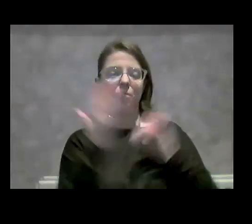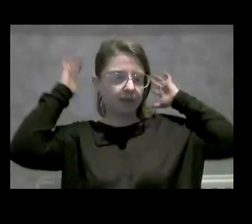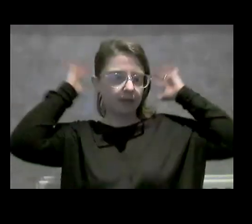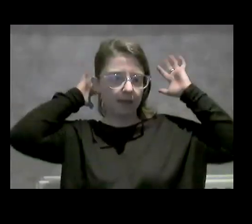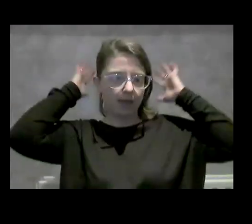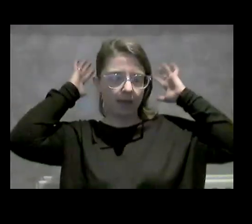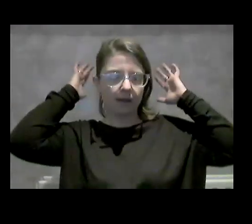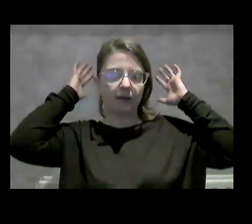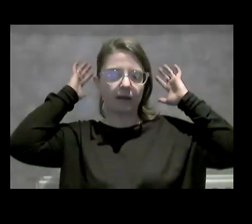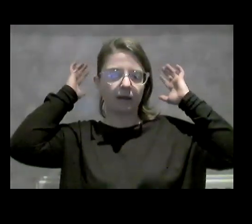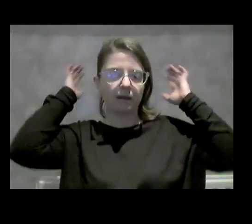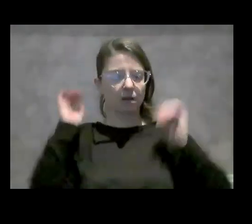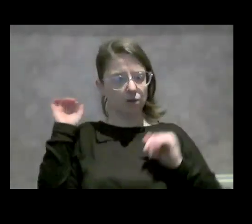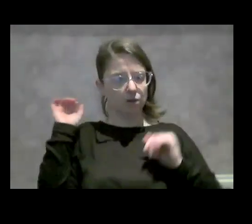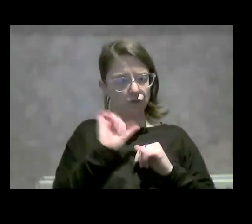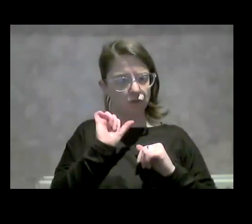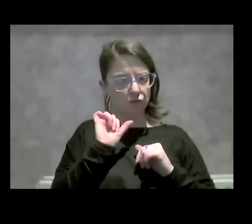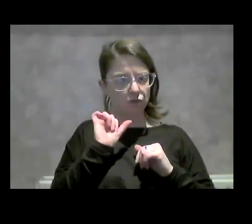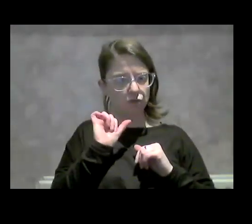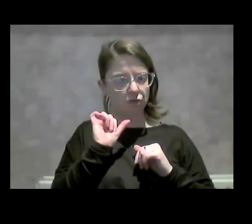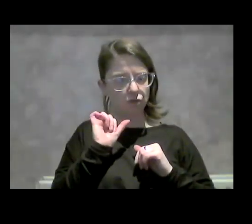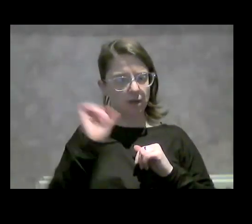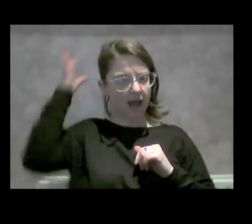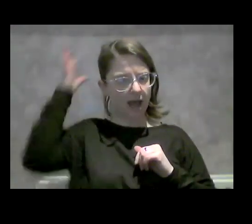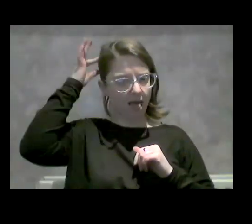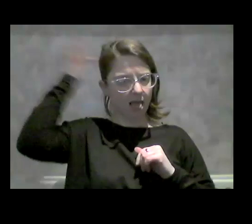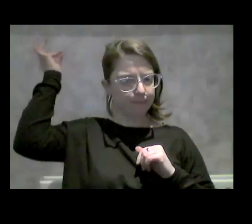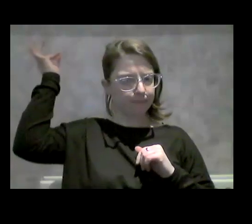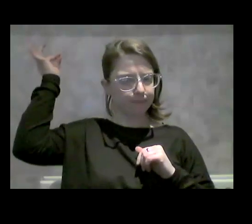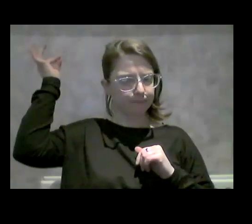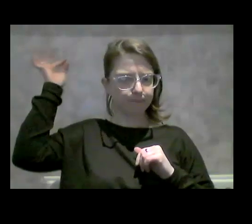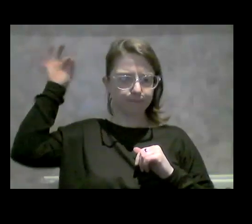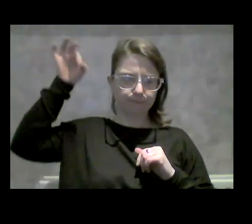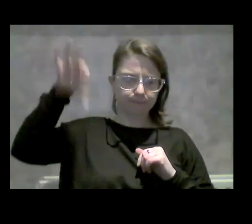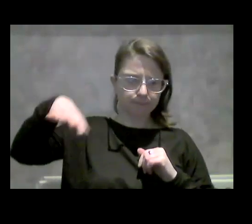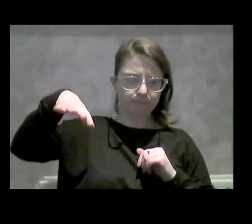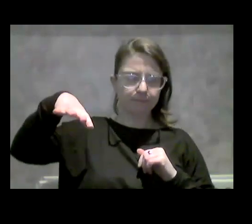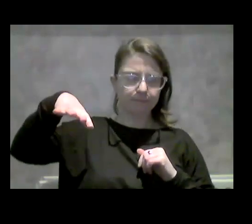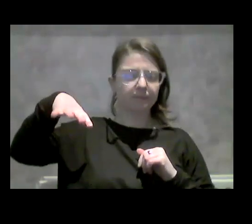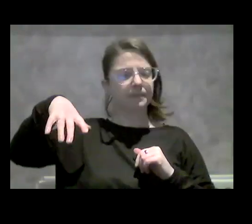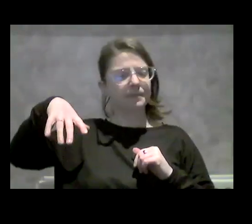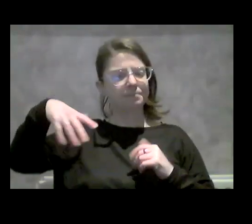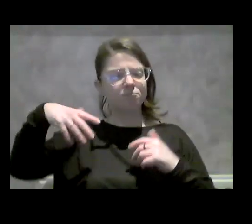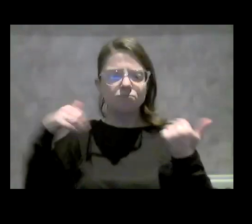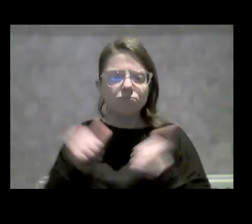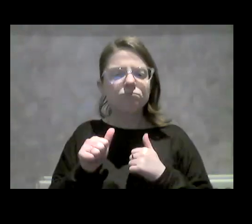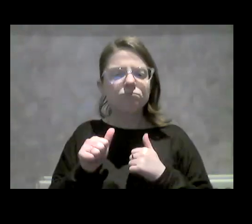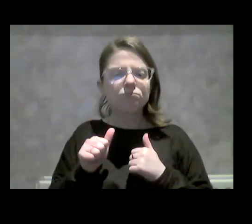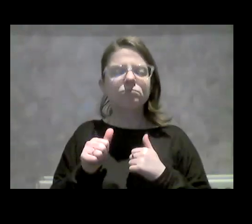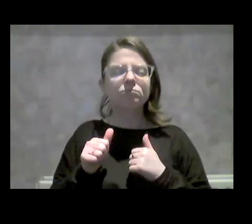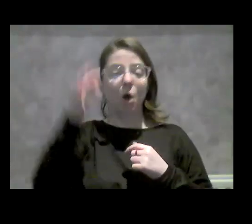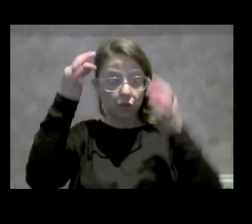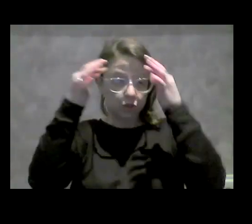3. Should I extract her, eject a seat, purged tweezer, teased splintered